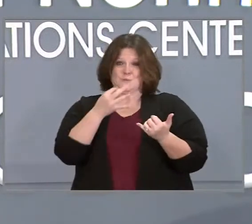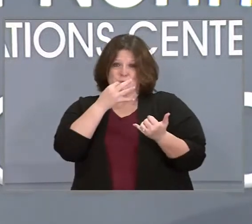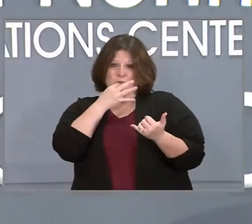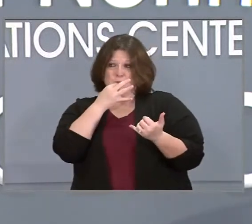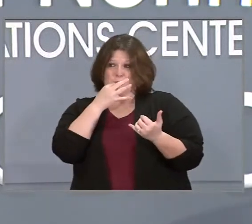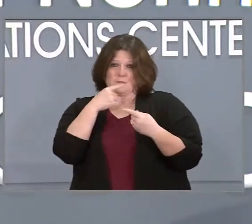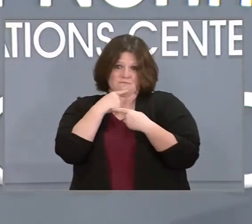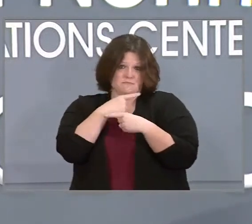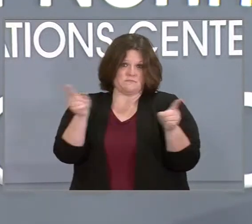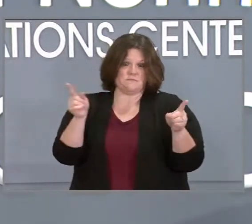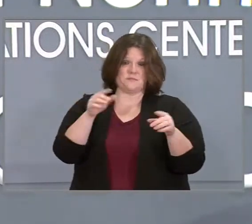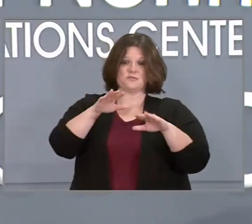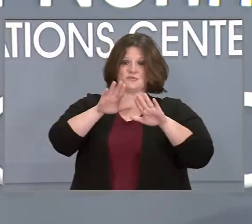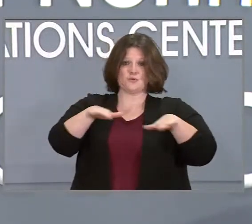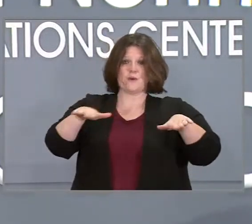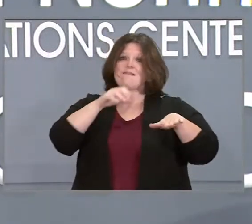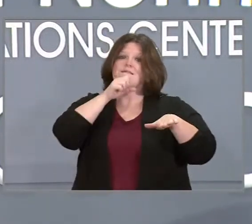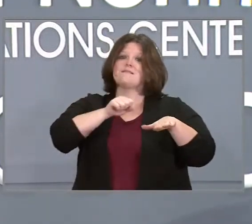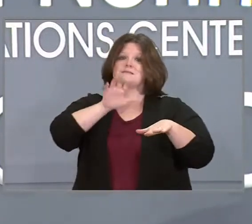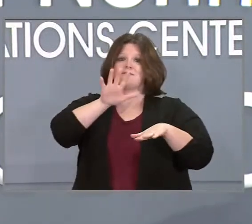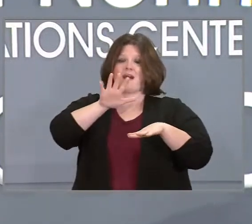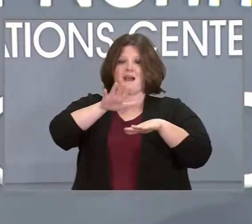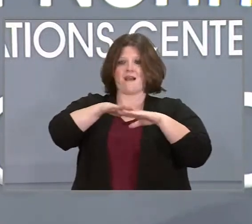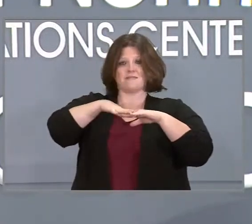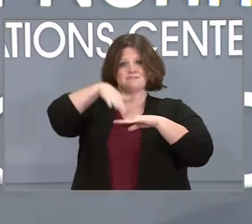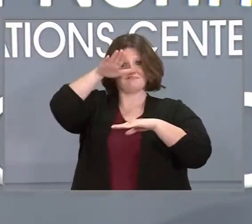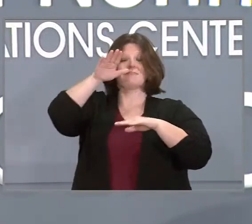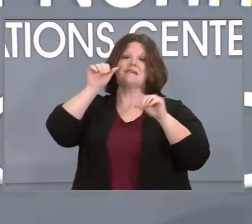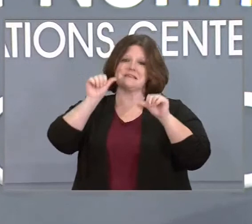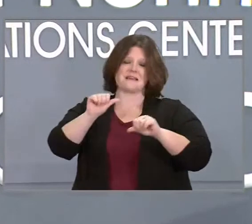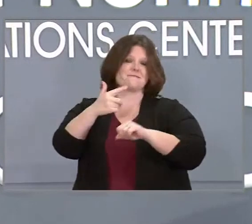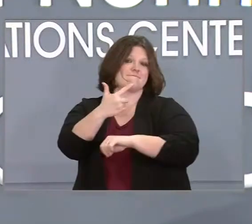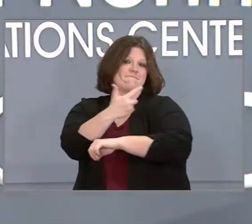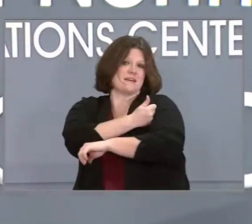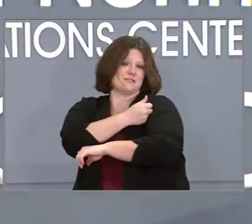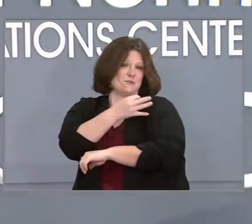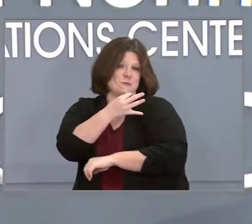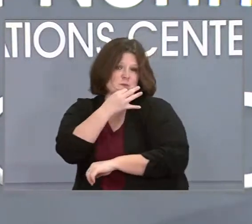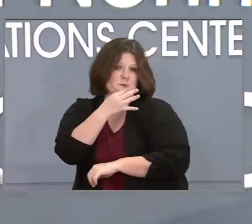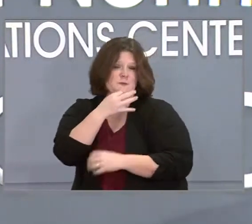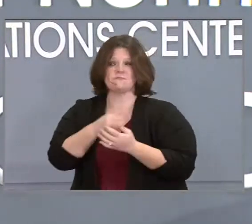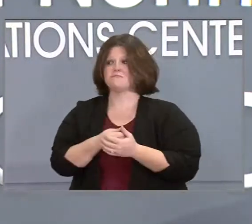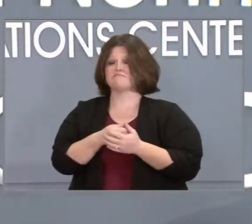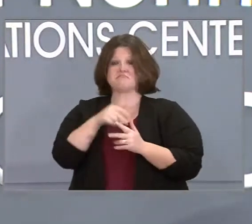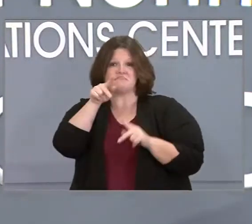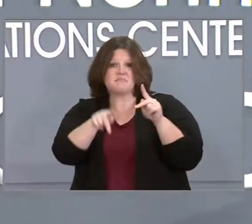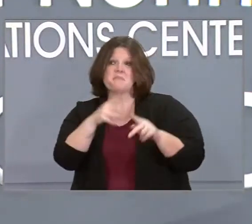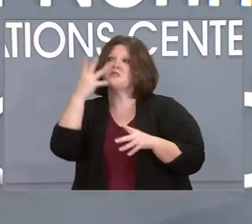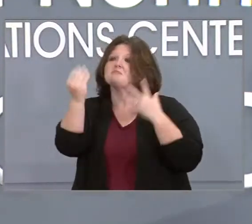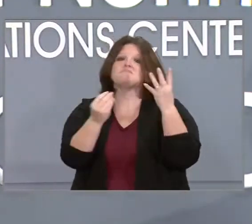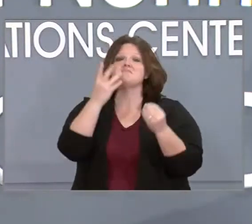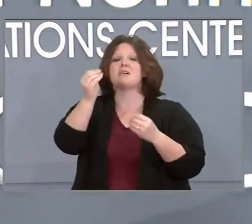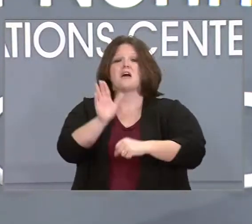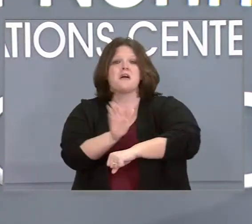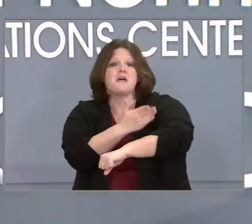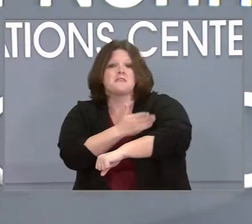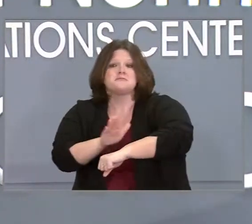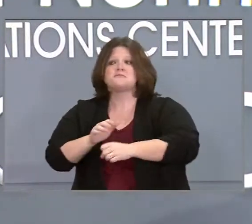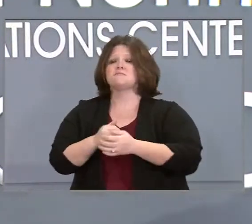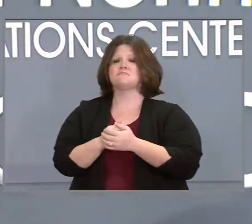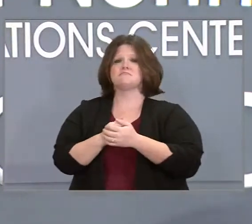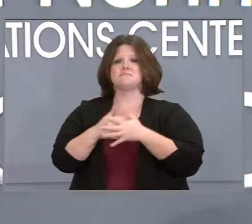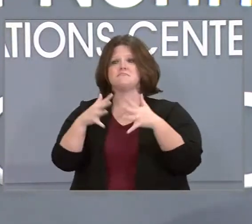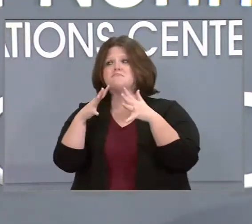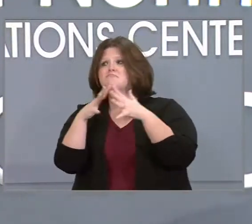eligible for vaccination. People are eating at restaurants and going to concerts and ball games. People are